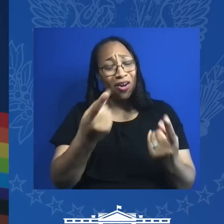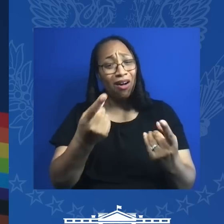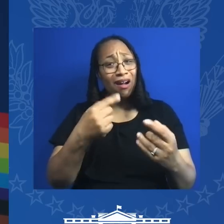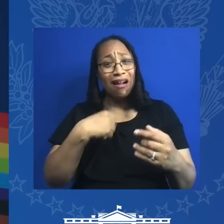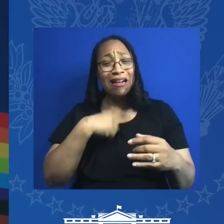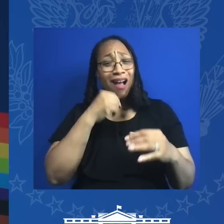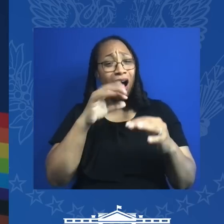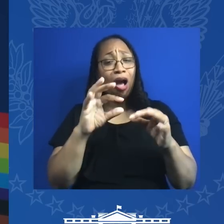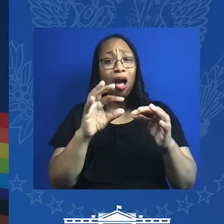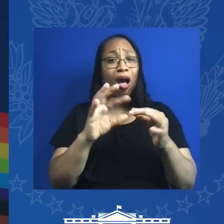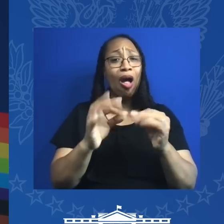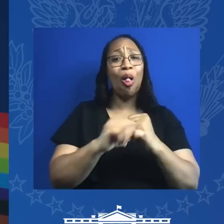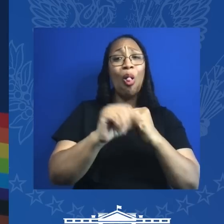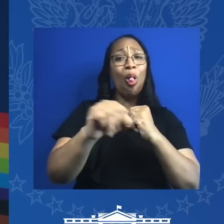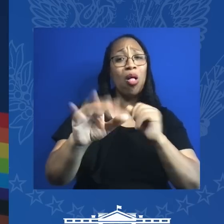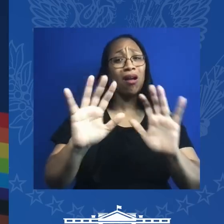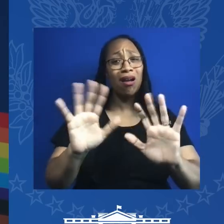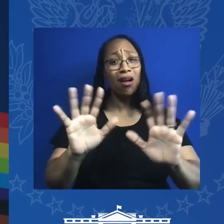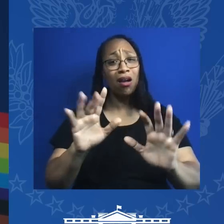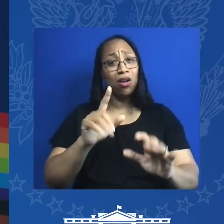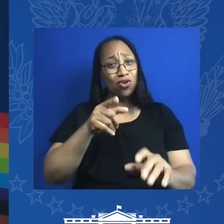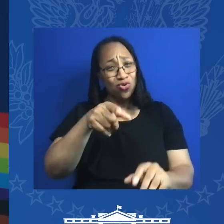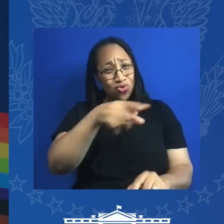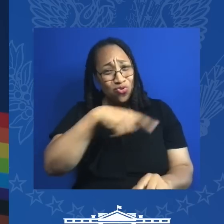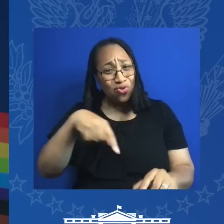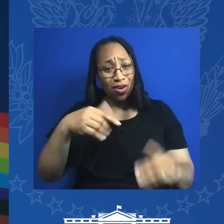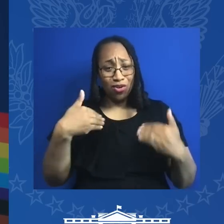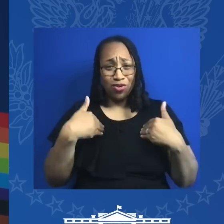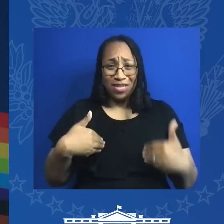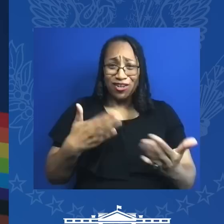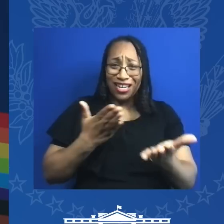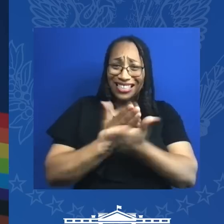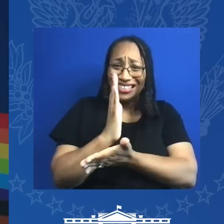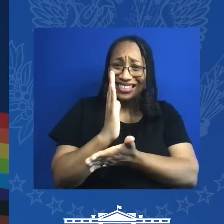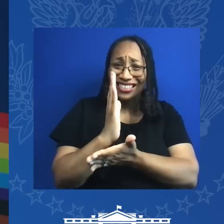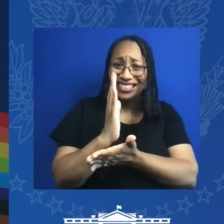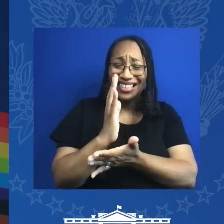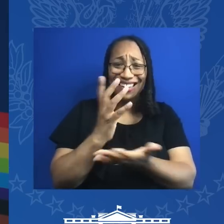health decisions. The right to raise your own children.